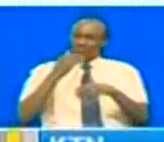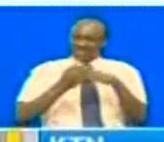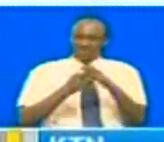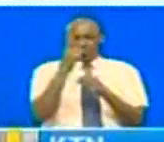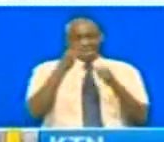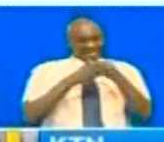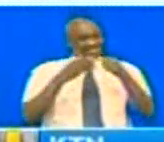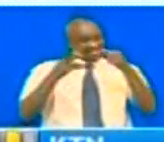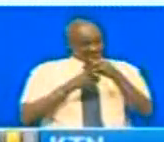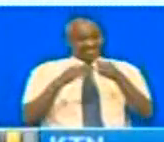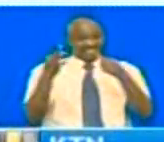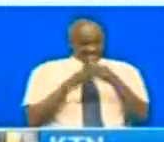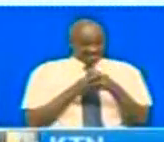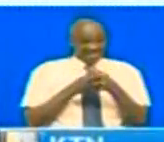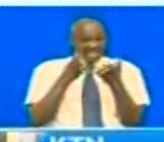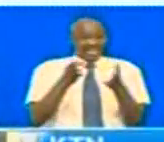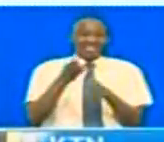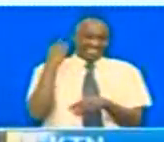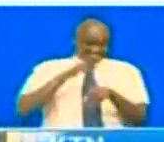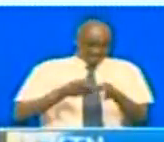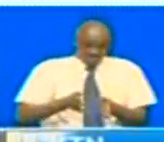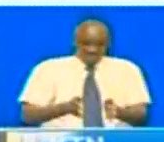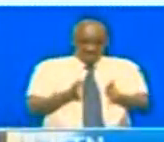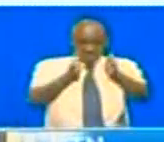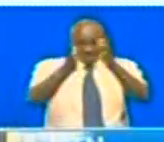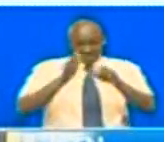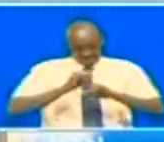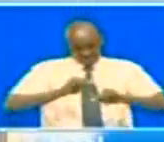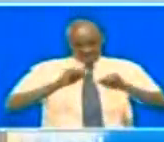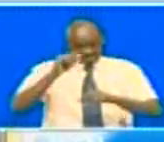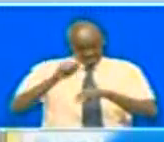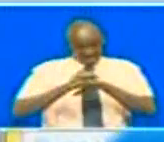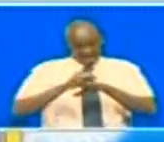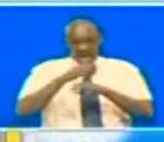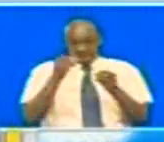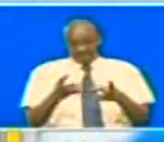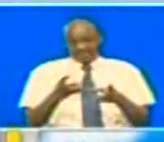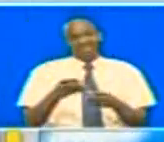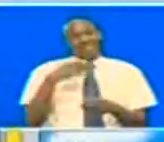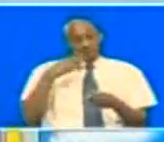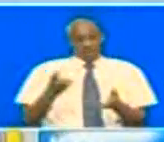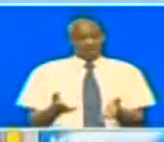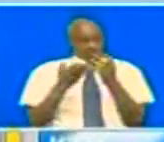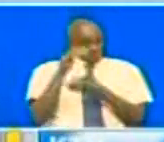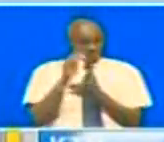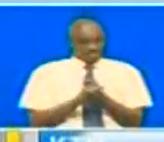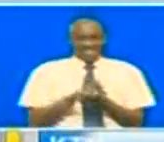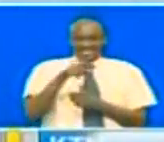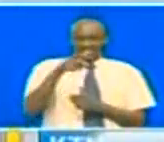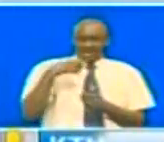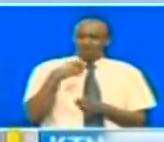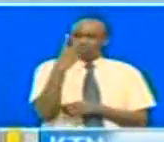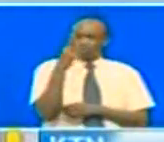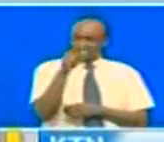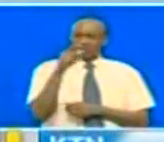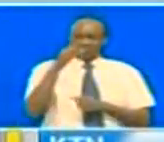and last had its runway tarmacked in 1992, underlying the need for an upgrade. The airport was originally designed to handle 2.5